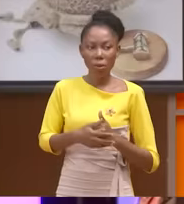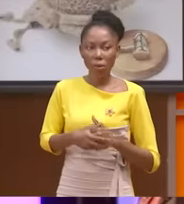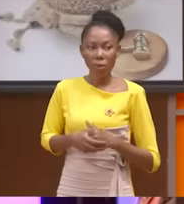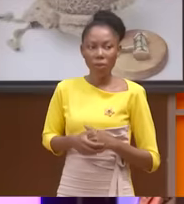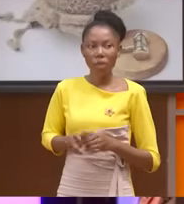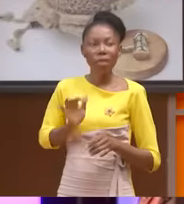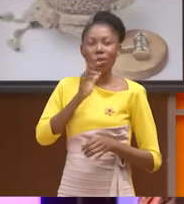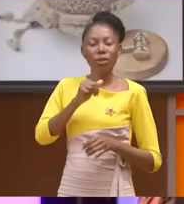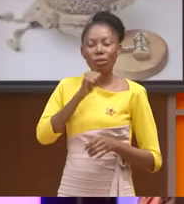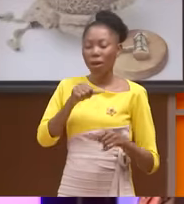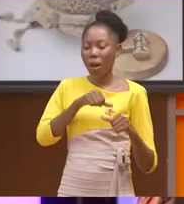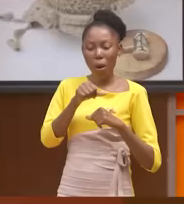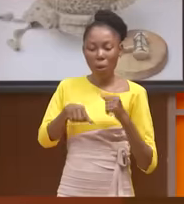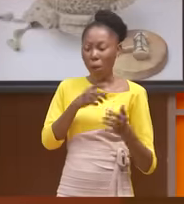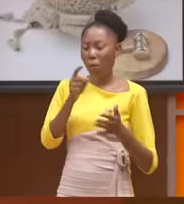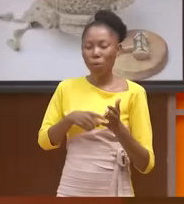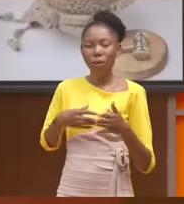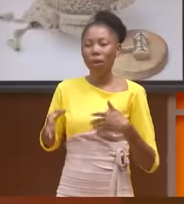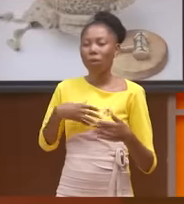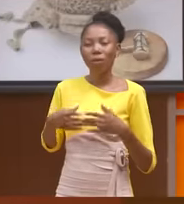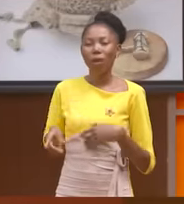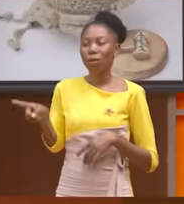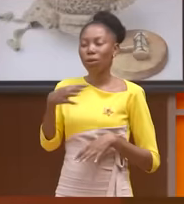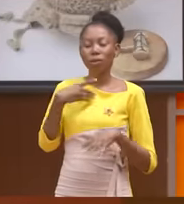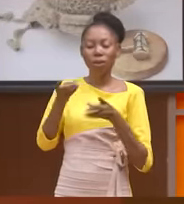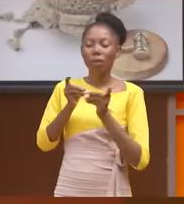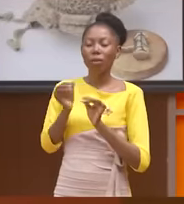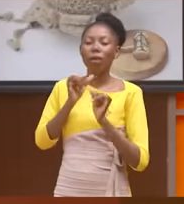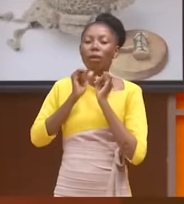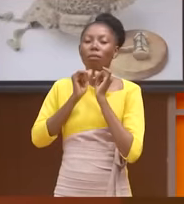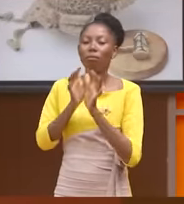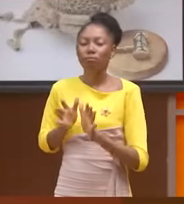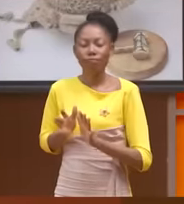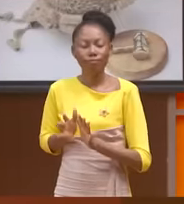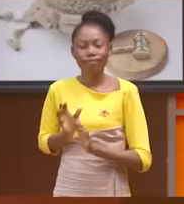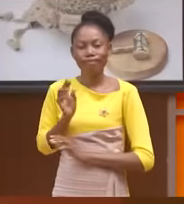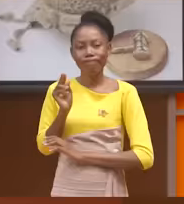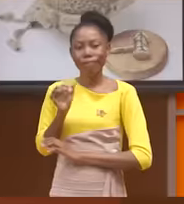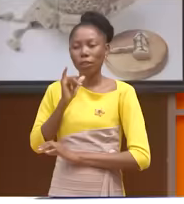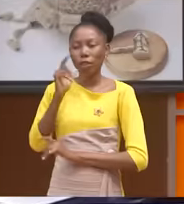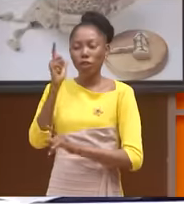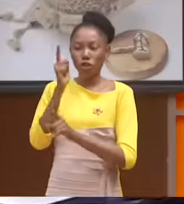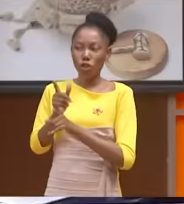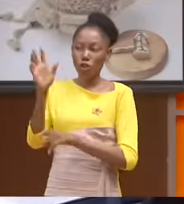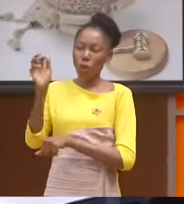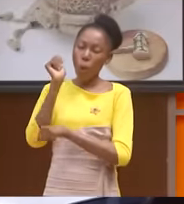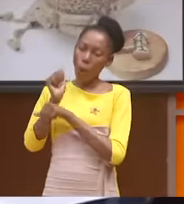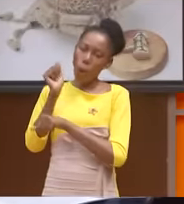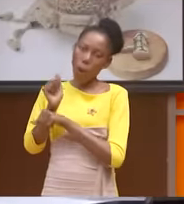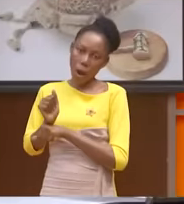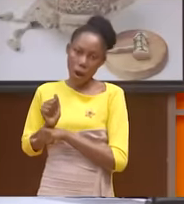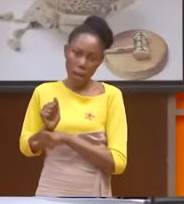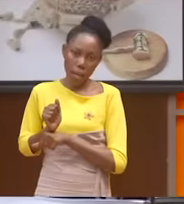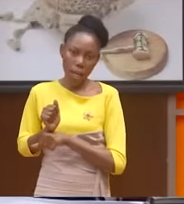about whatever relationship the two of you have now. It's about your duty and obligation towards